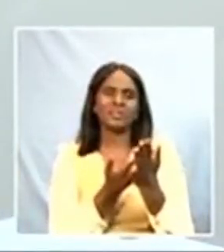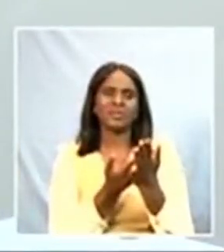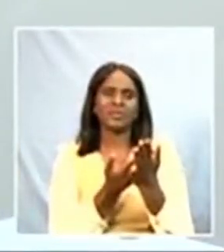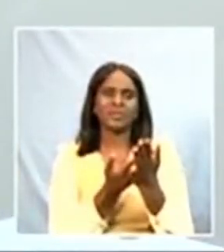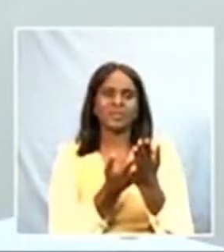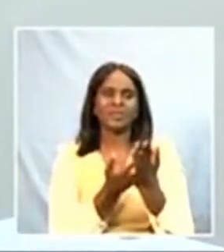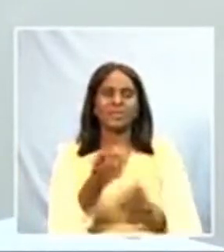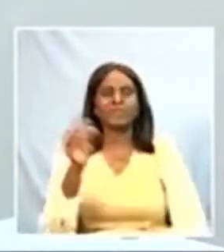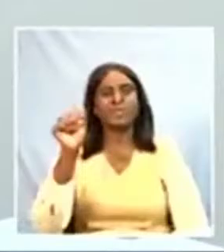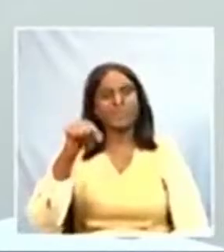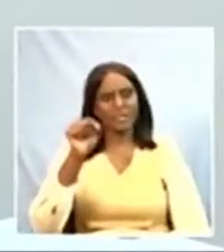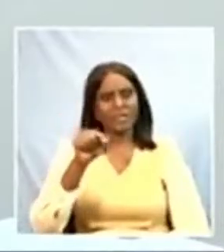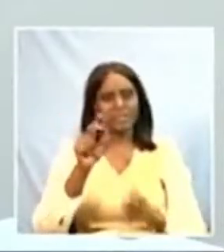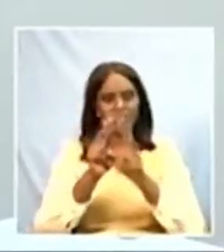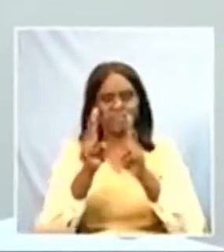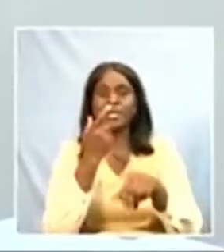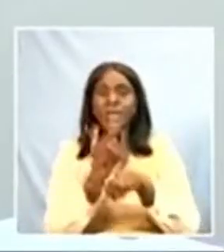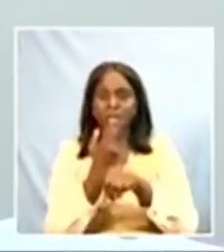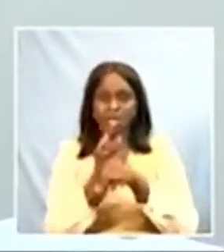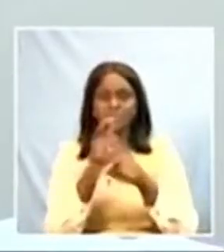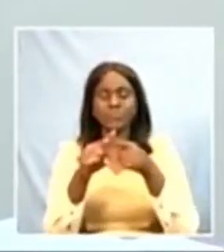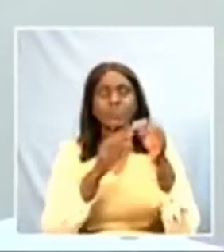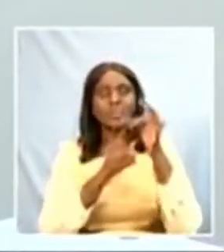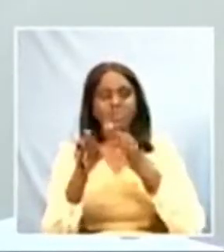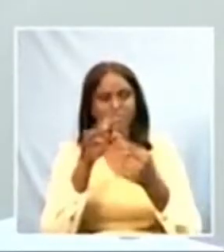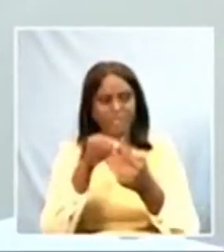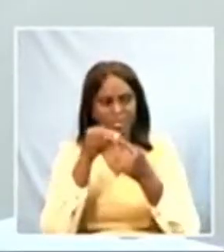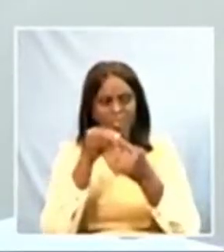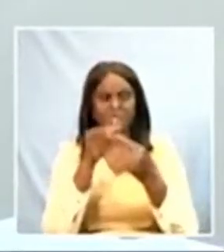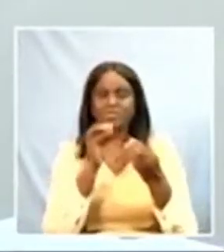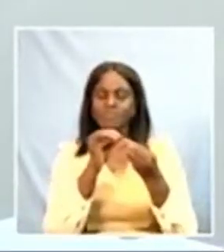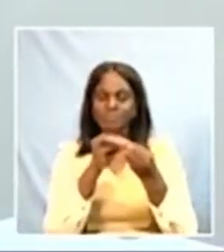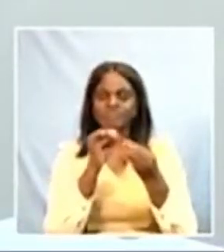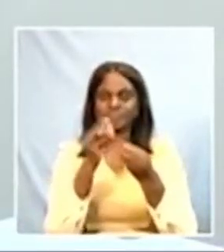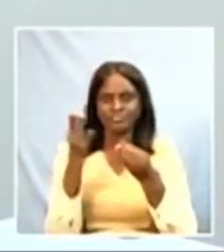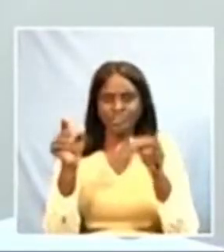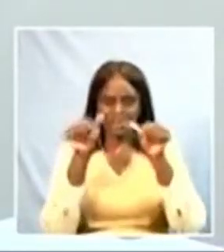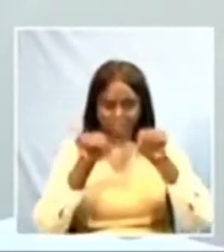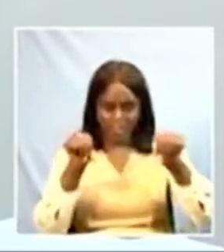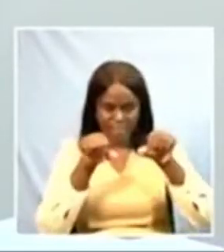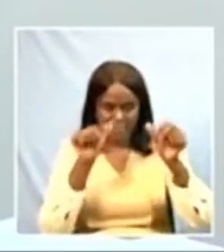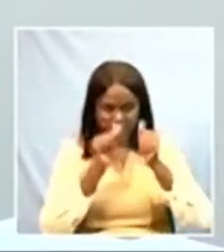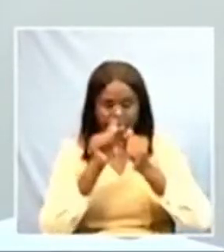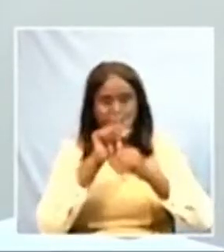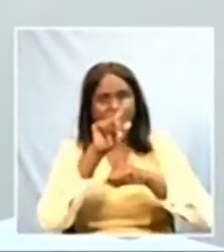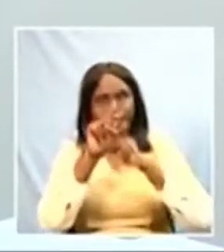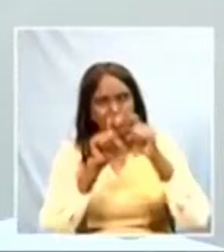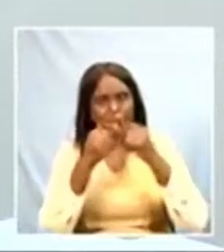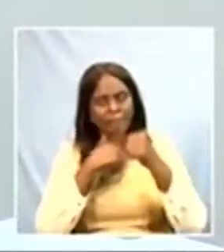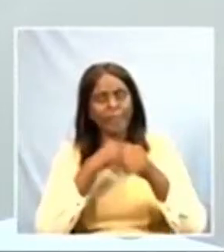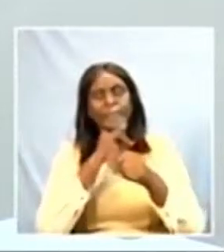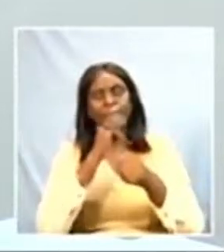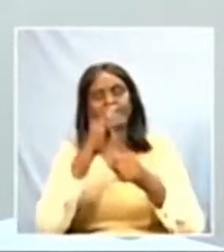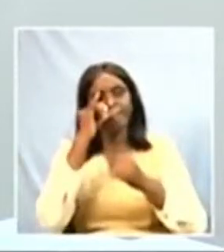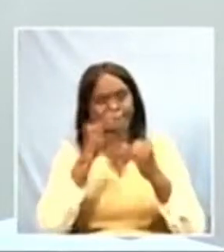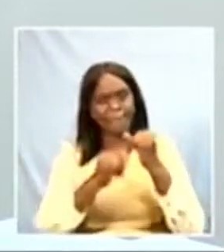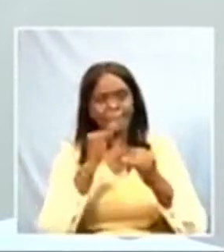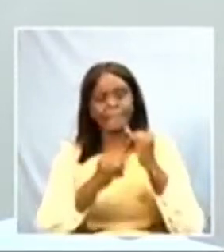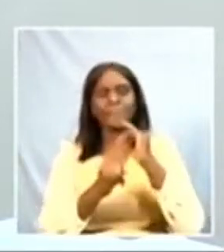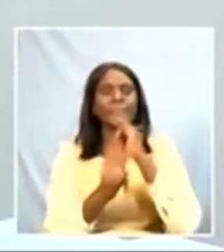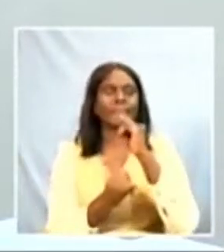Chair, yes, it's difficult to explain, especially that the analysis and the interrogation hasn't yet been